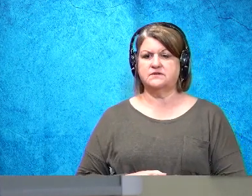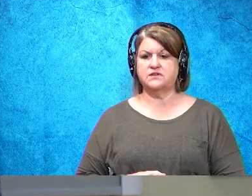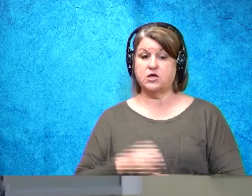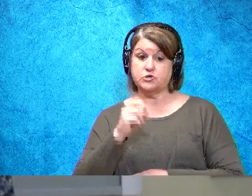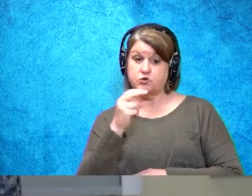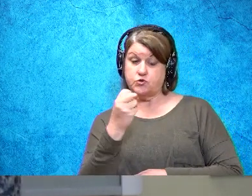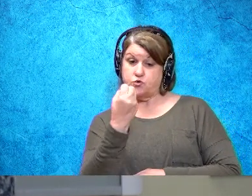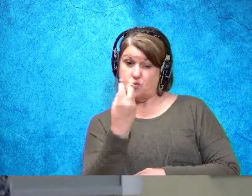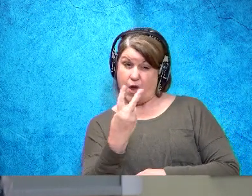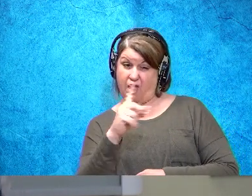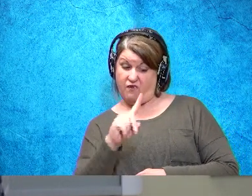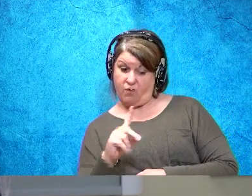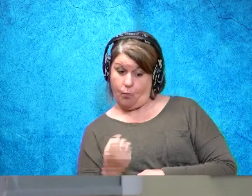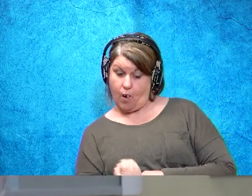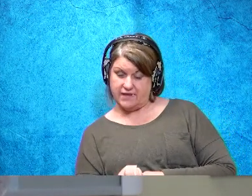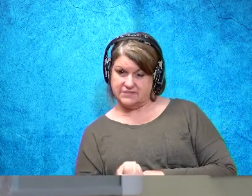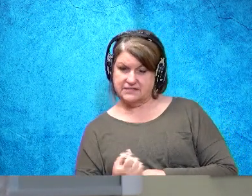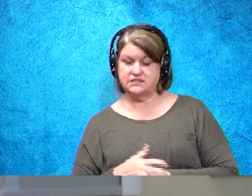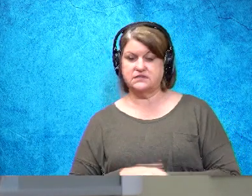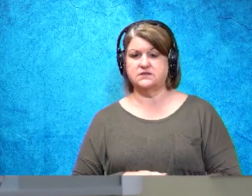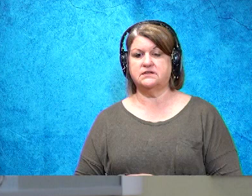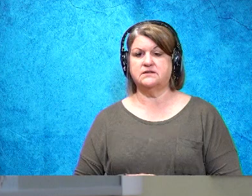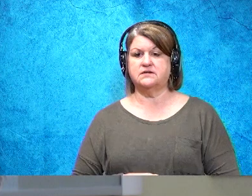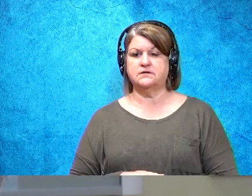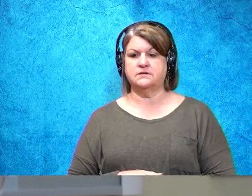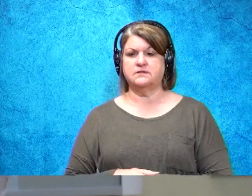12 ones.